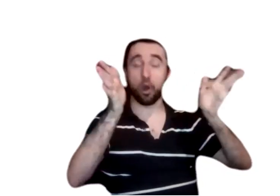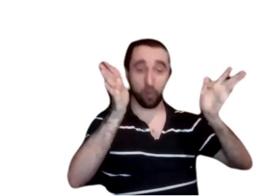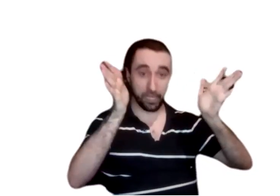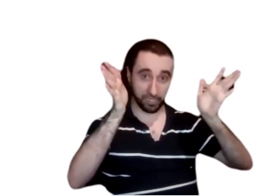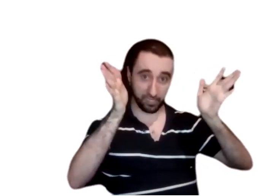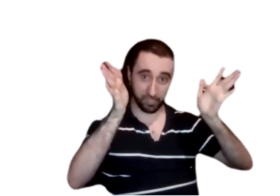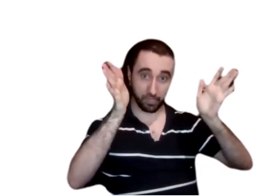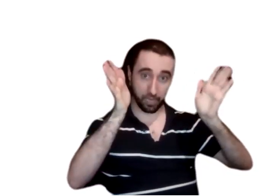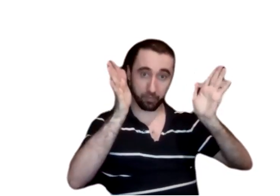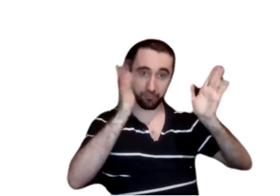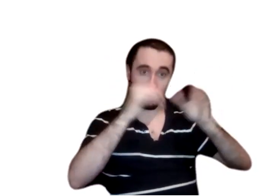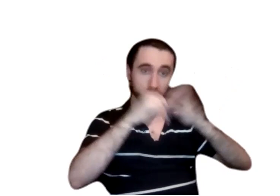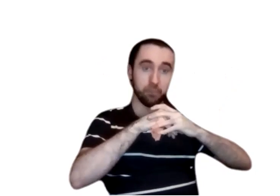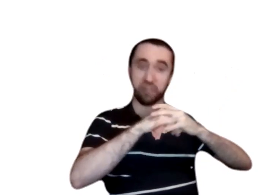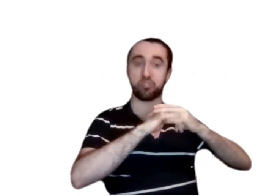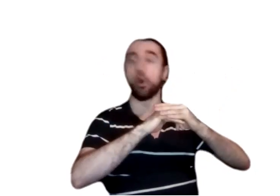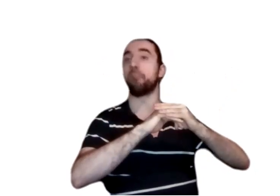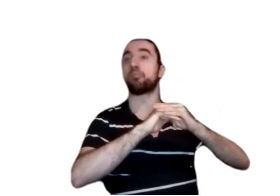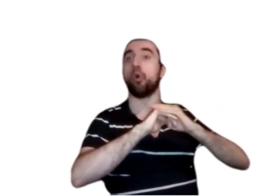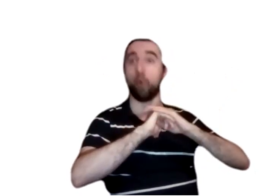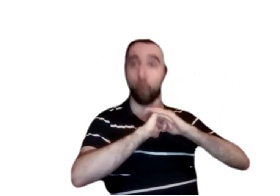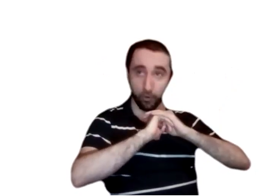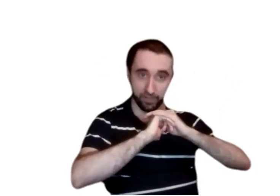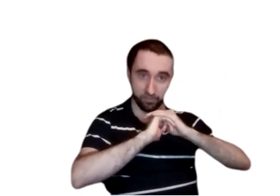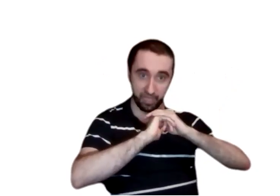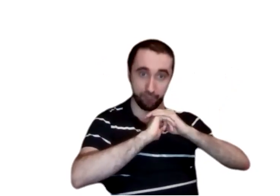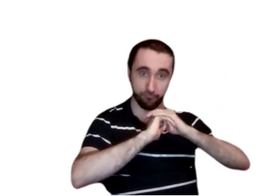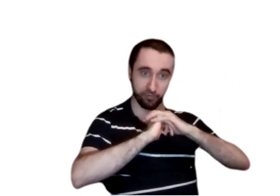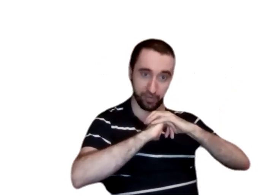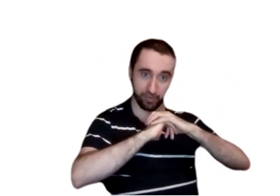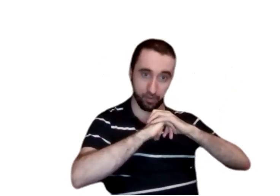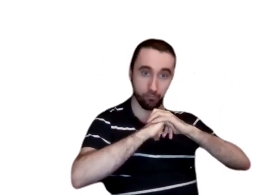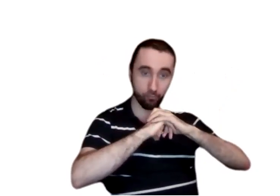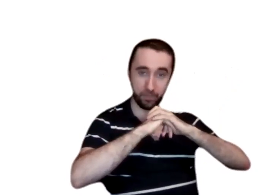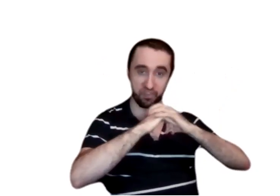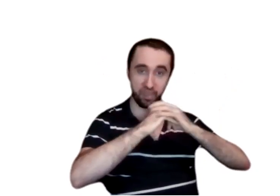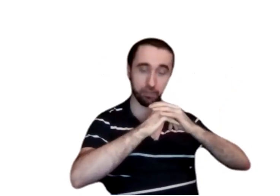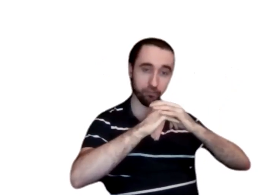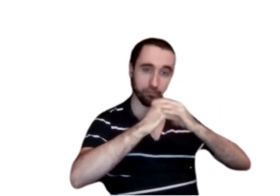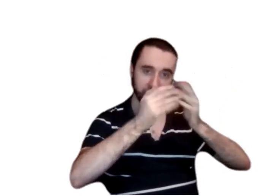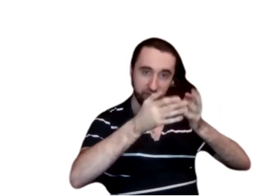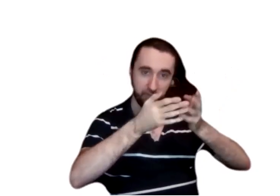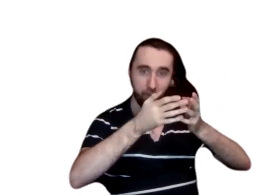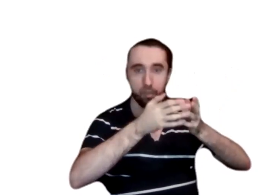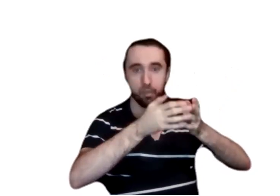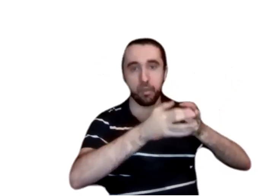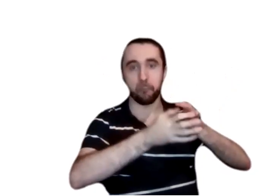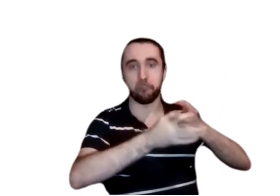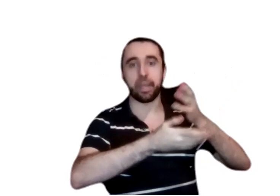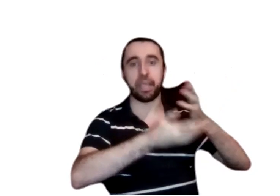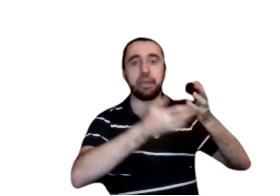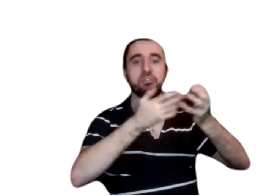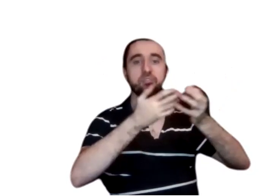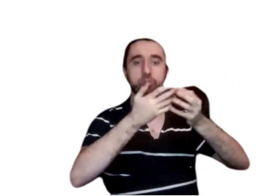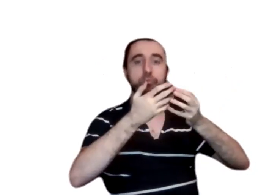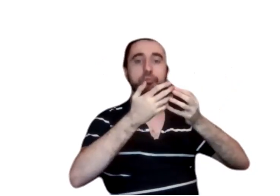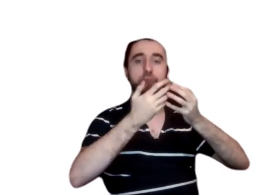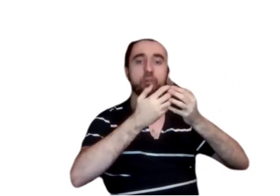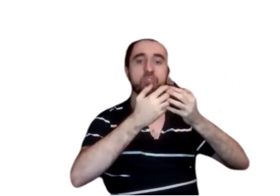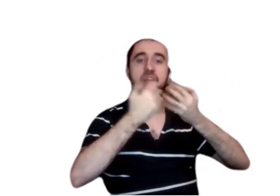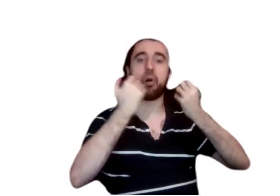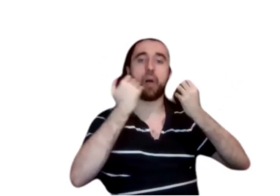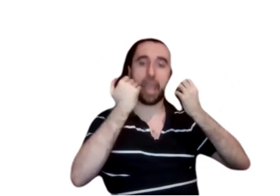The goal here, however, is not to audit every vendor with the same level of detail, but it is